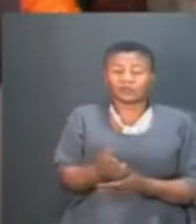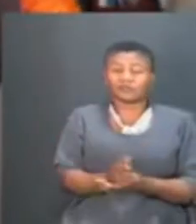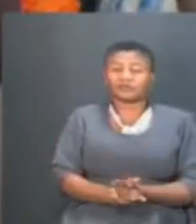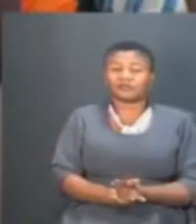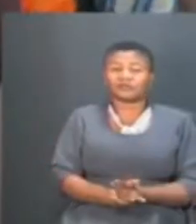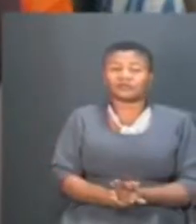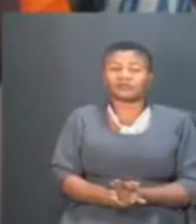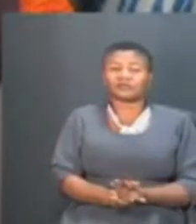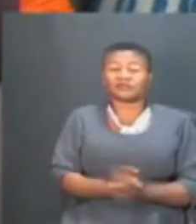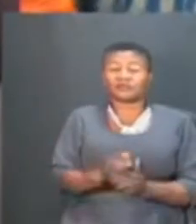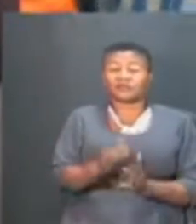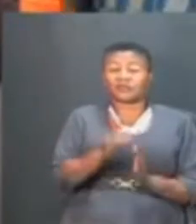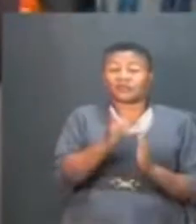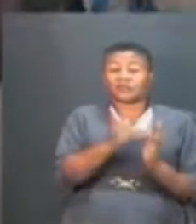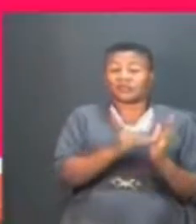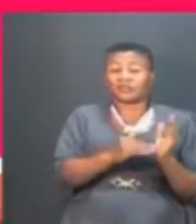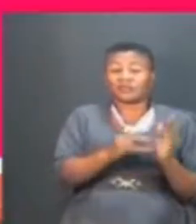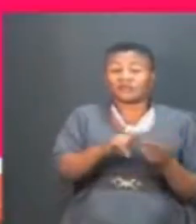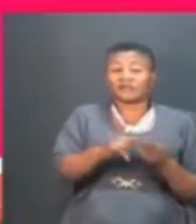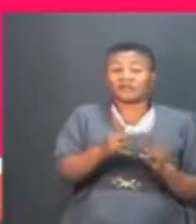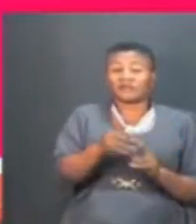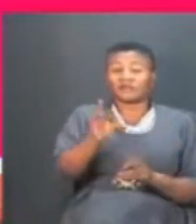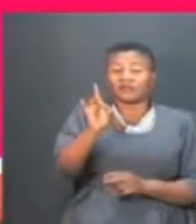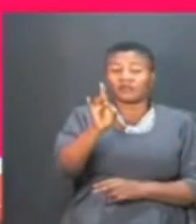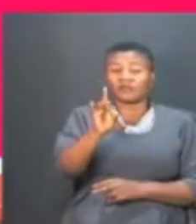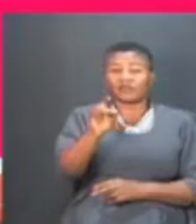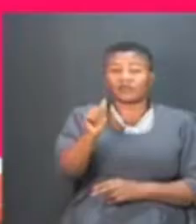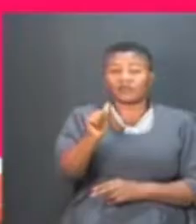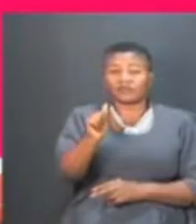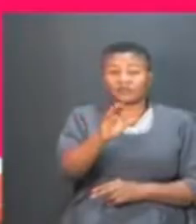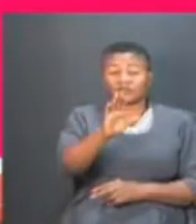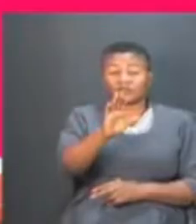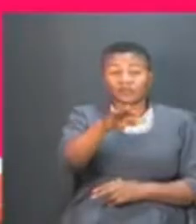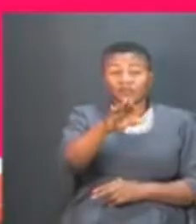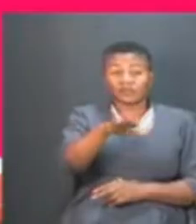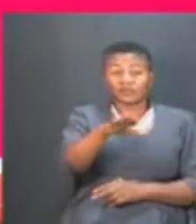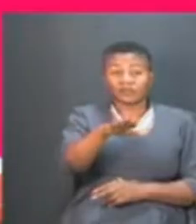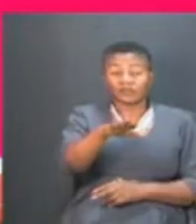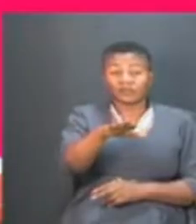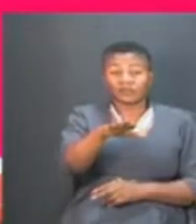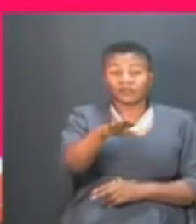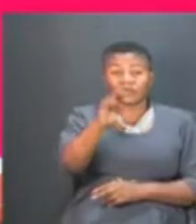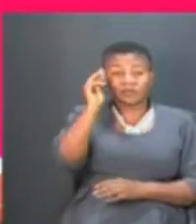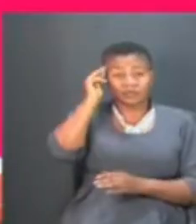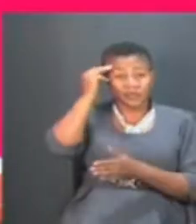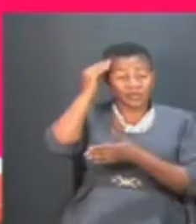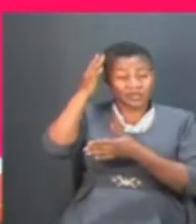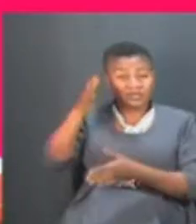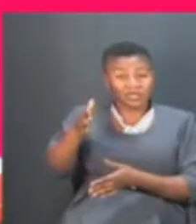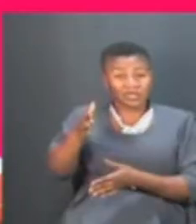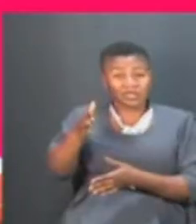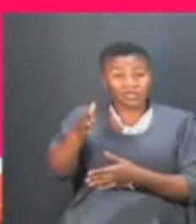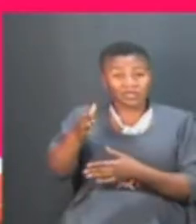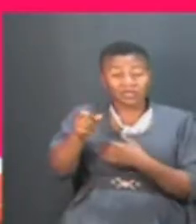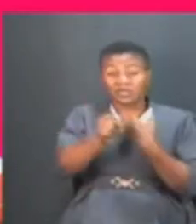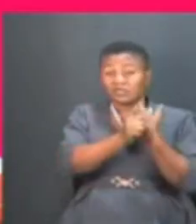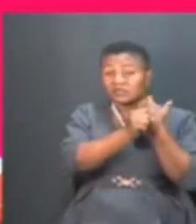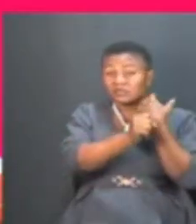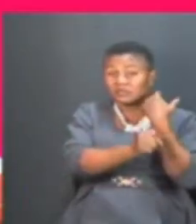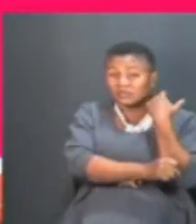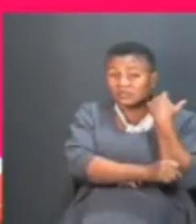item numbered 8A is standing in the name of the Minister of State in charge of